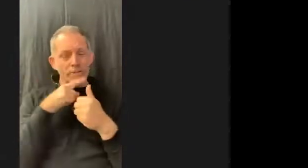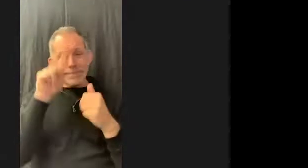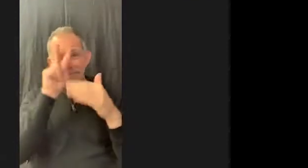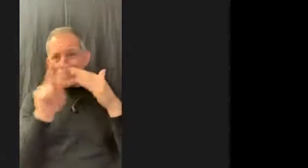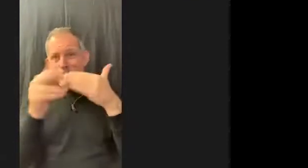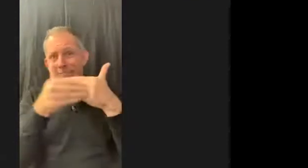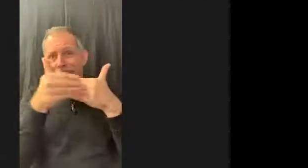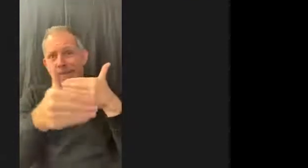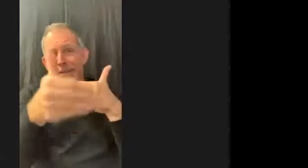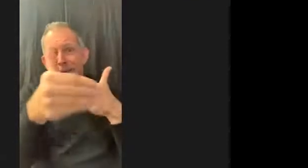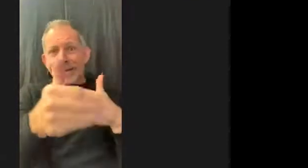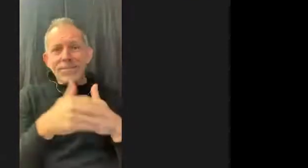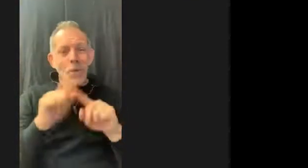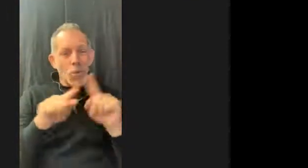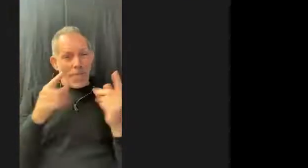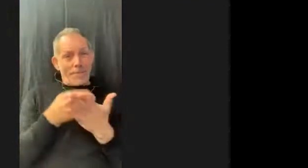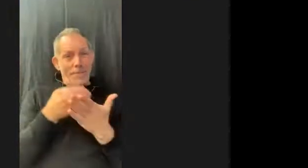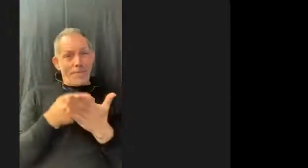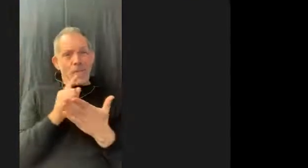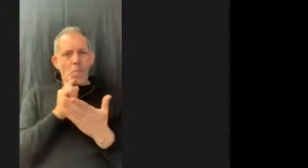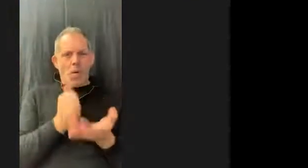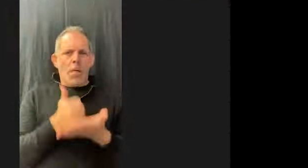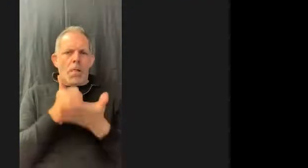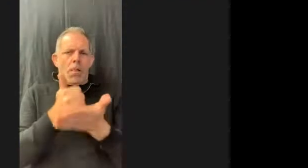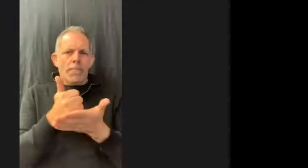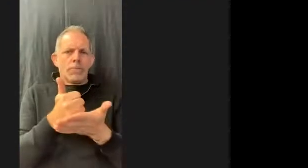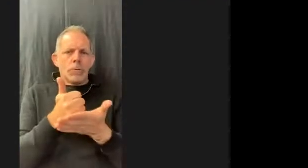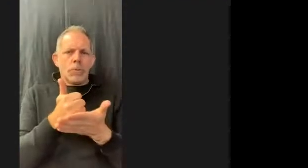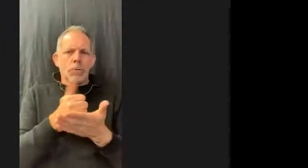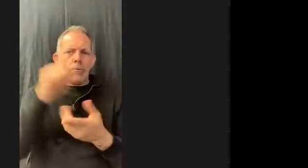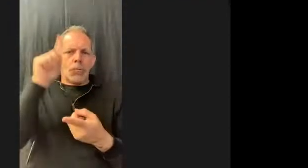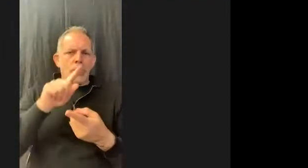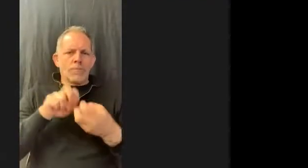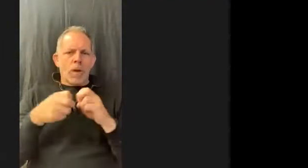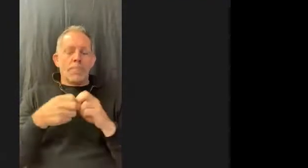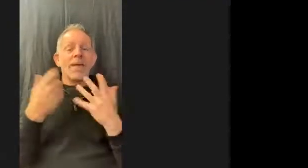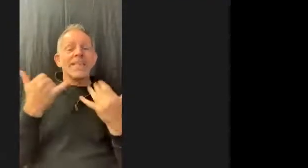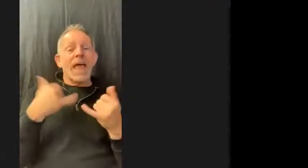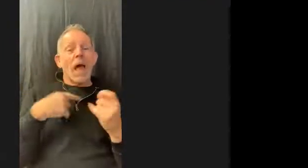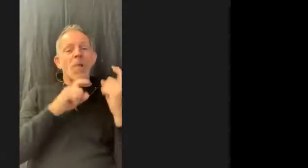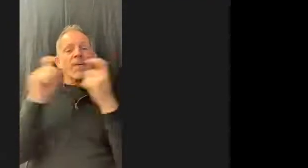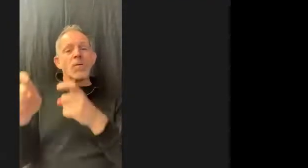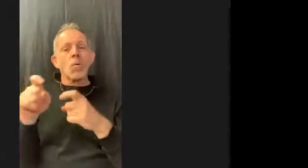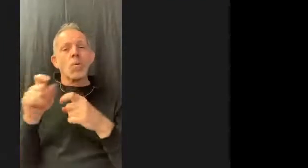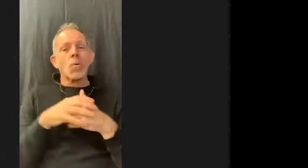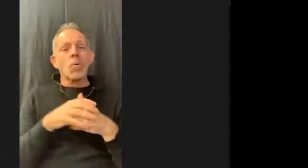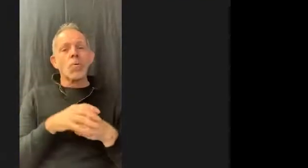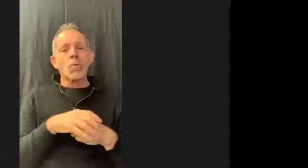hand it off to Snohomish Health District Officer, Dr. Chris Vitters. Thank you.